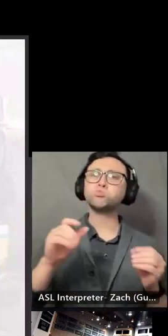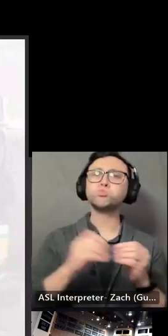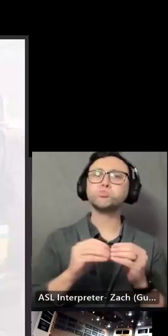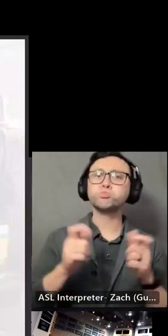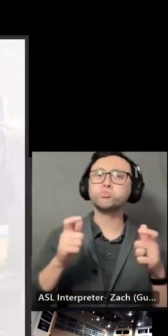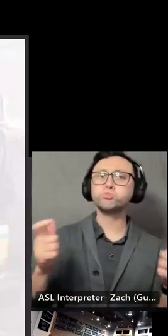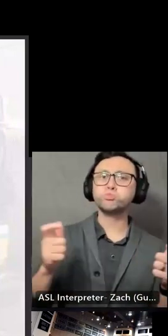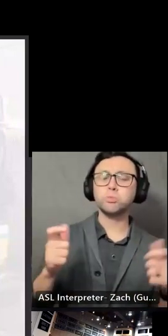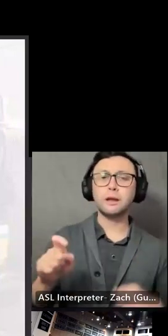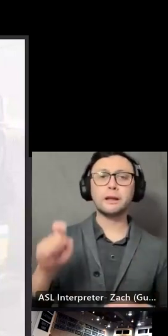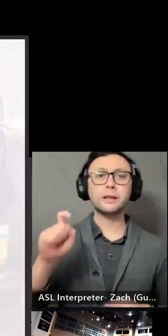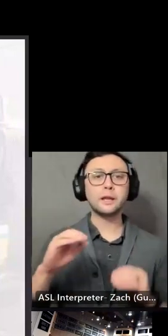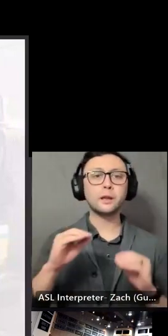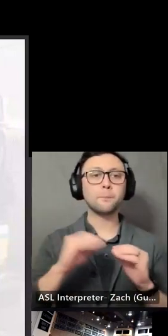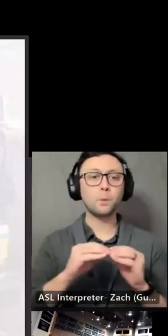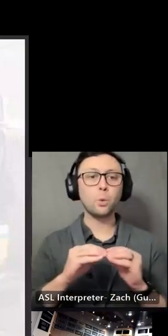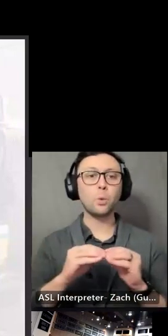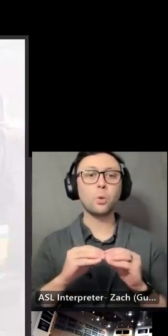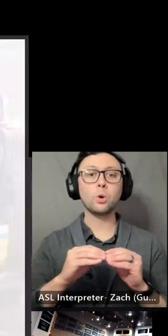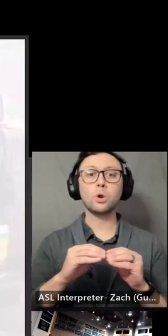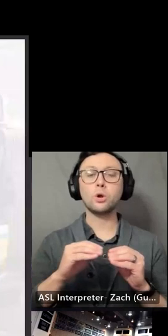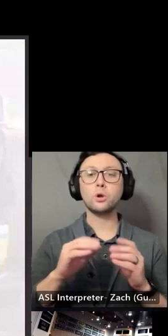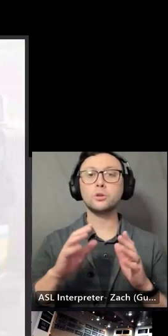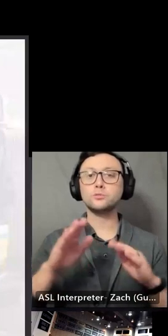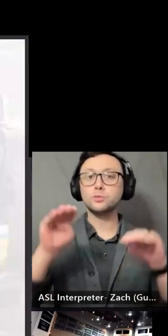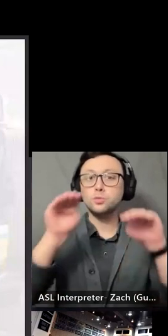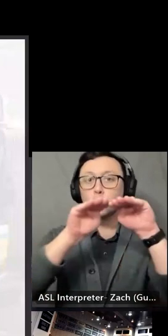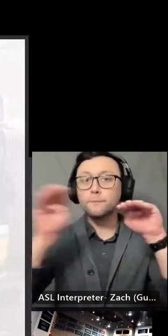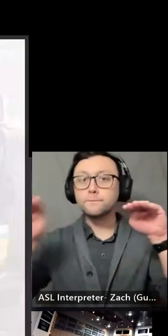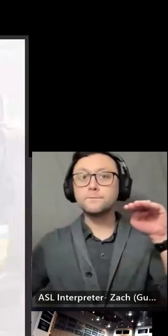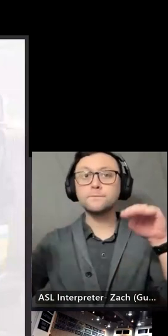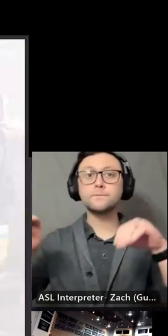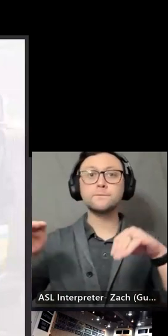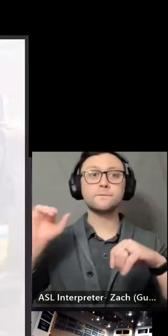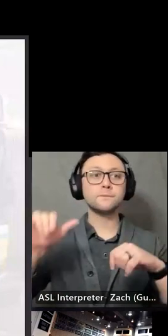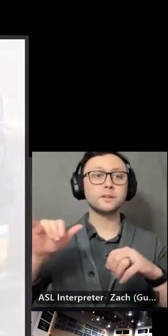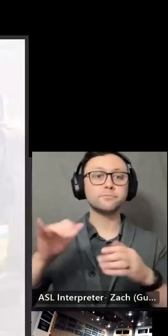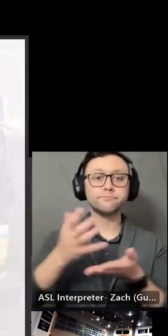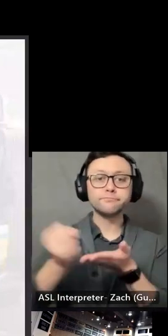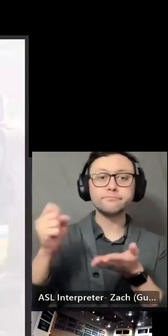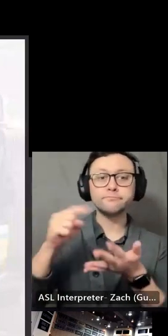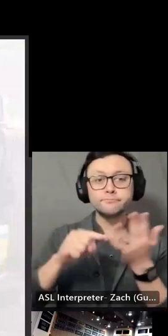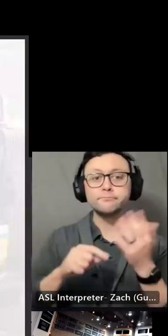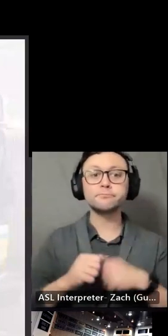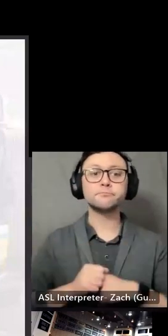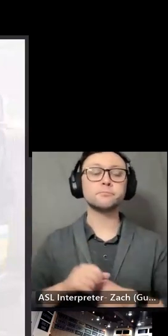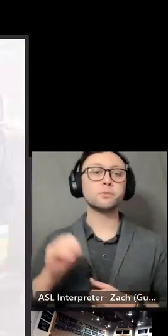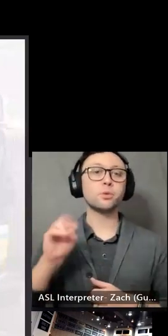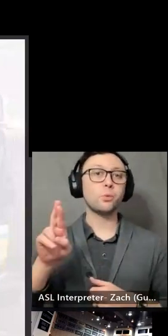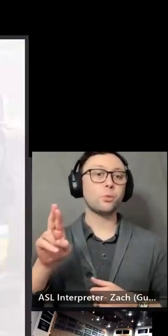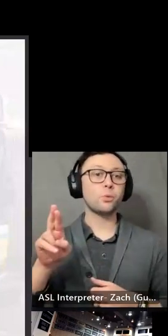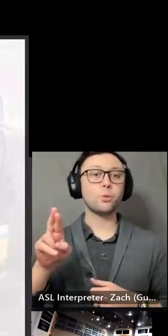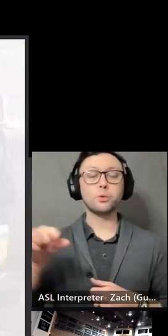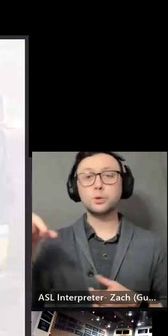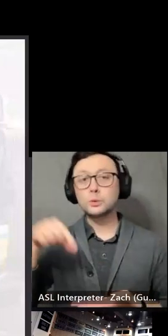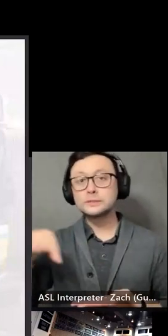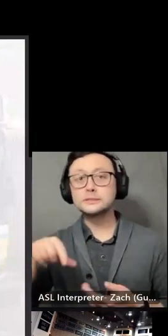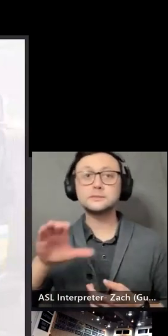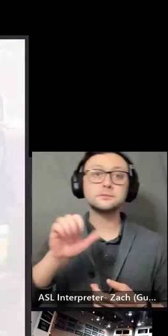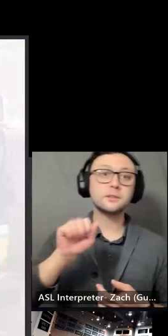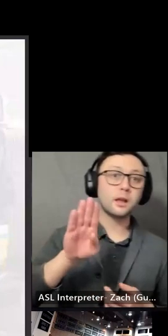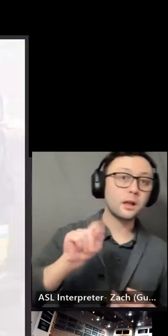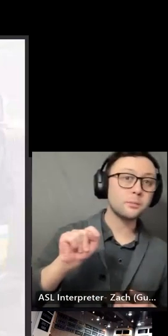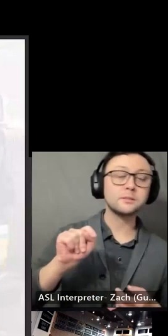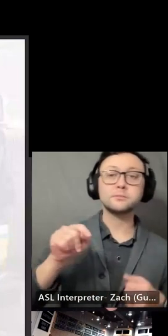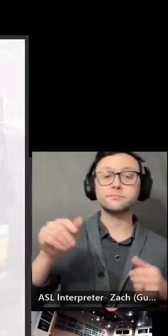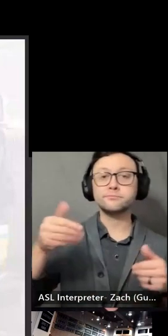some routes that were being run out of Cabot or were being run out of Quincy or